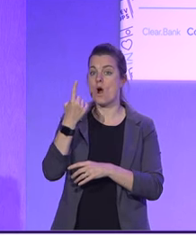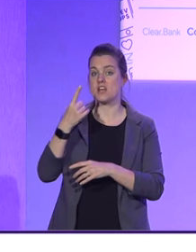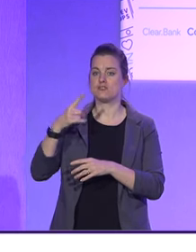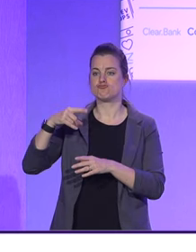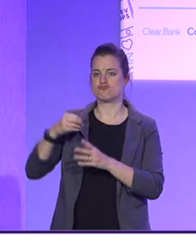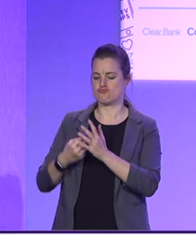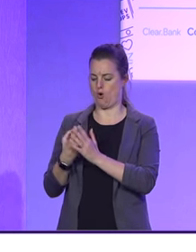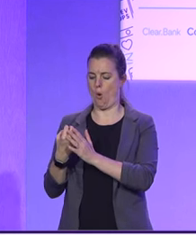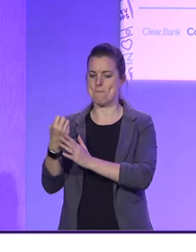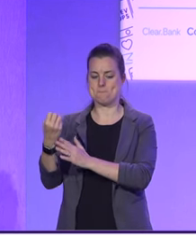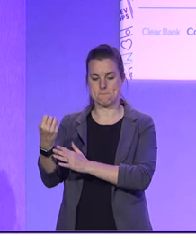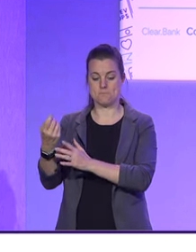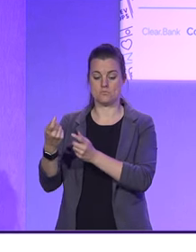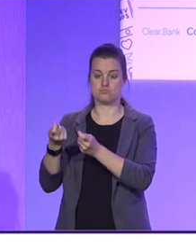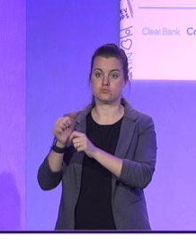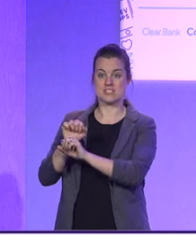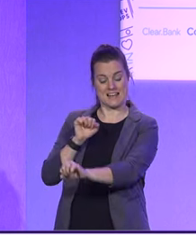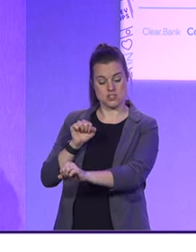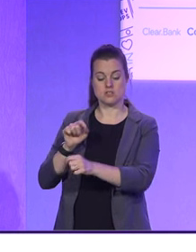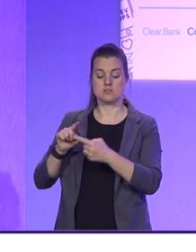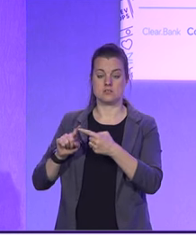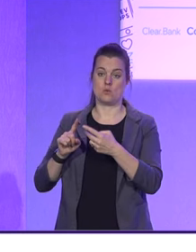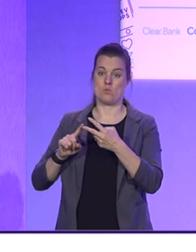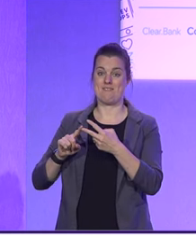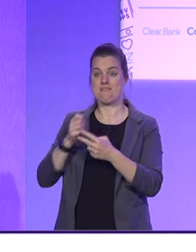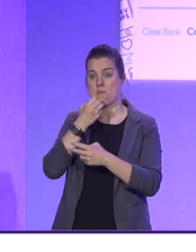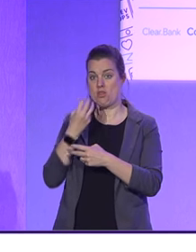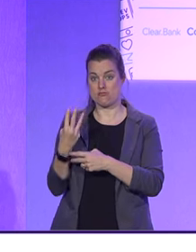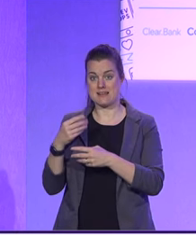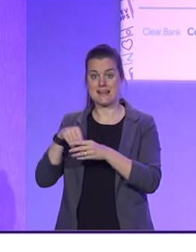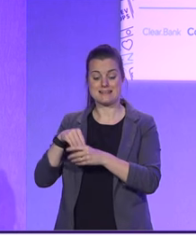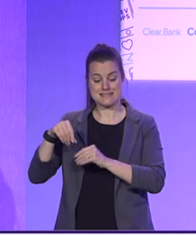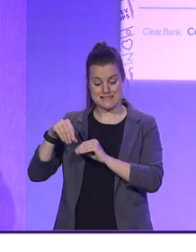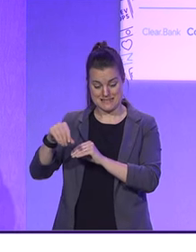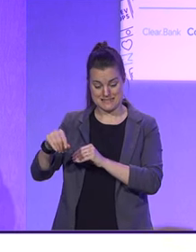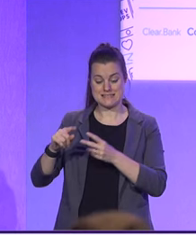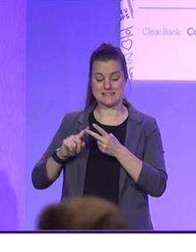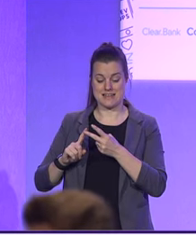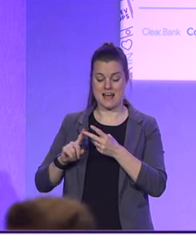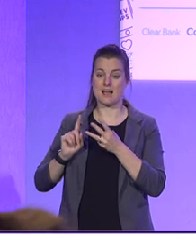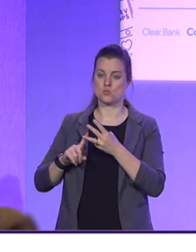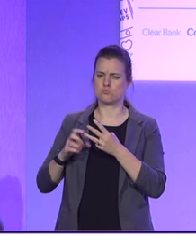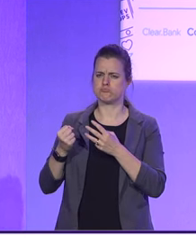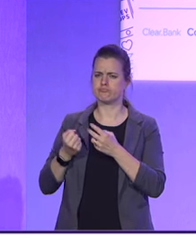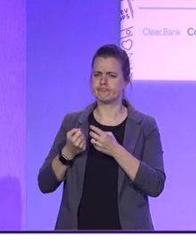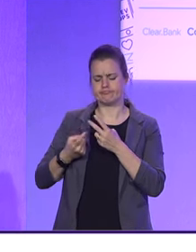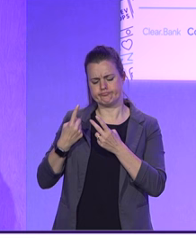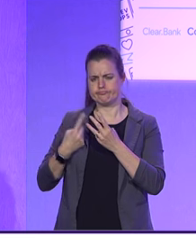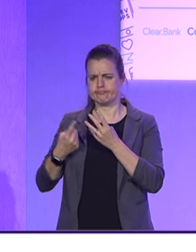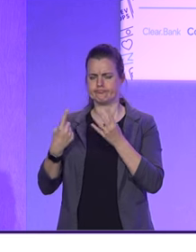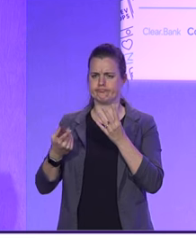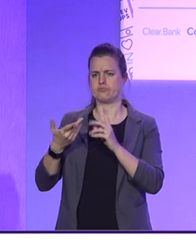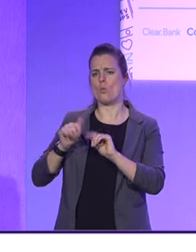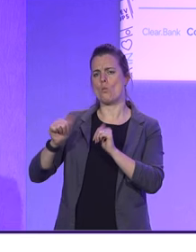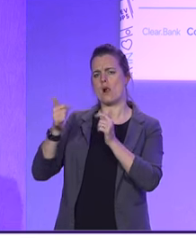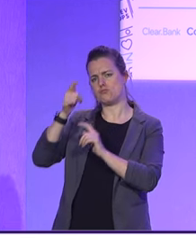in seeds. We provide seeds to the farmers, and also, well, we have a lot of presence in China, okay?